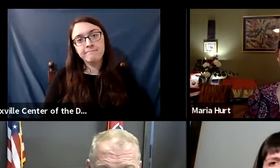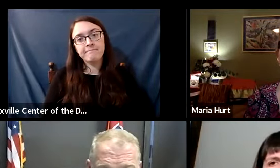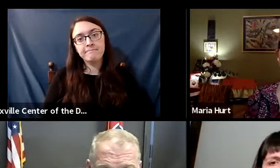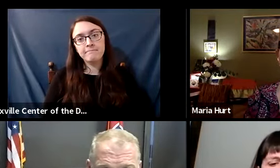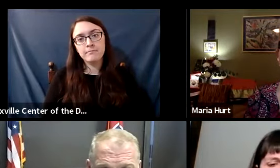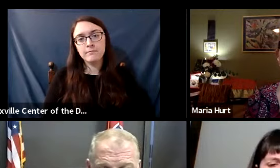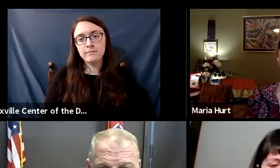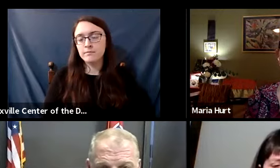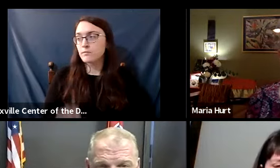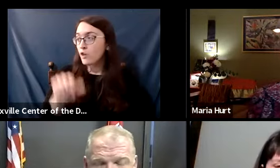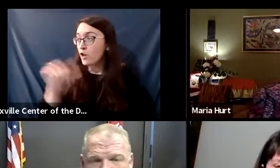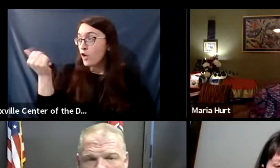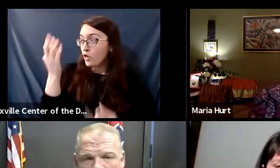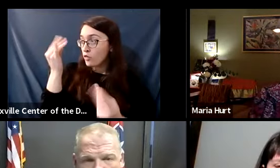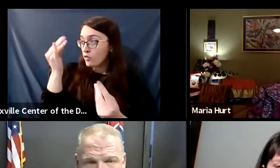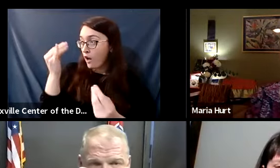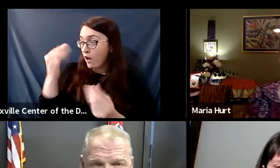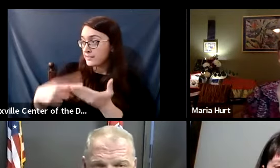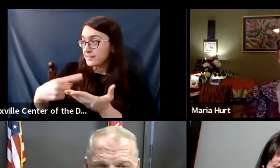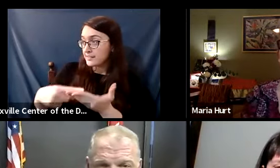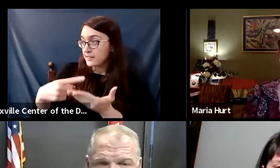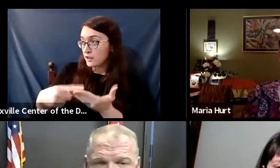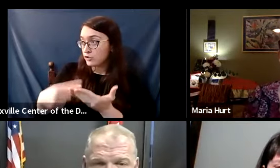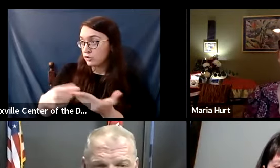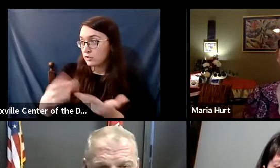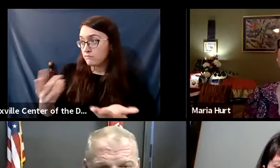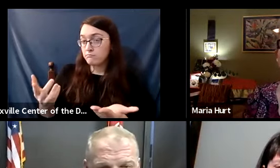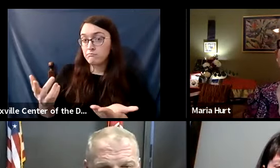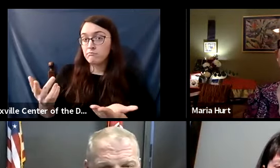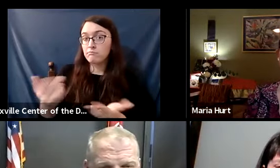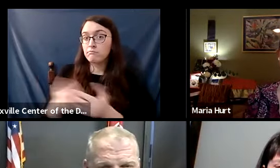Other thoughts or discussion?